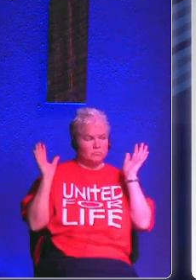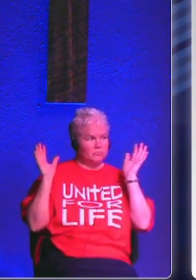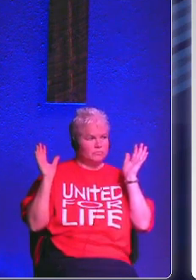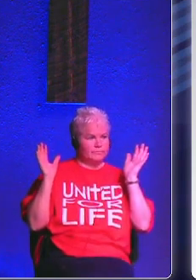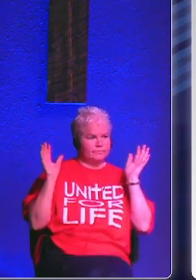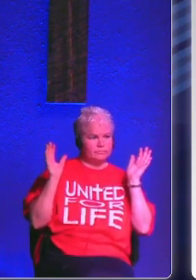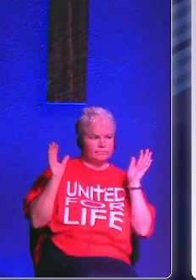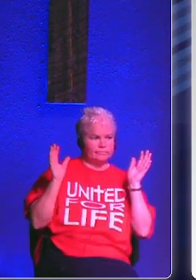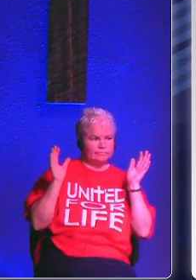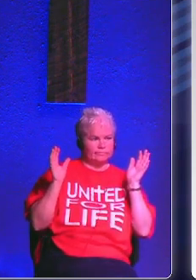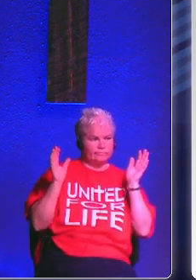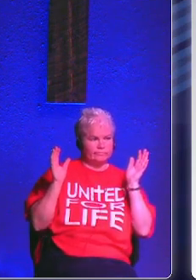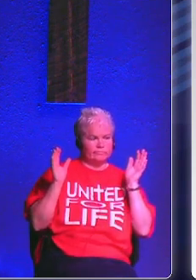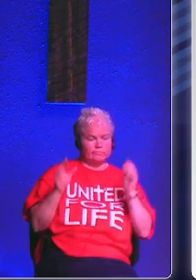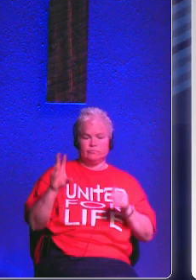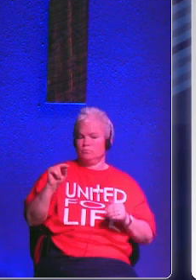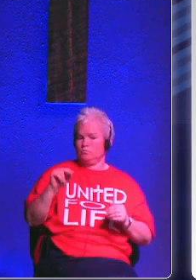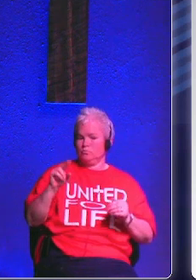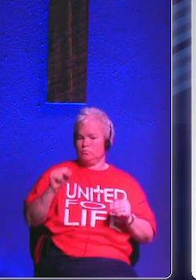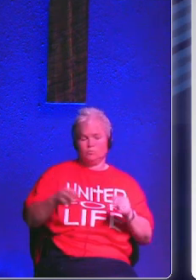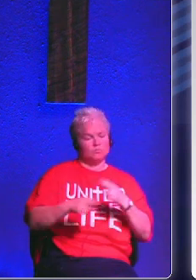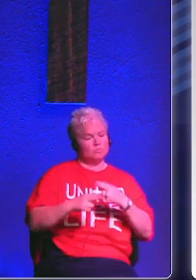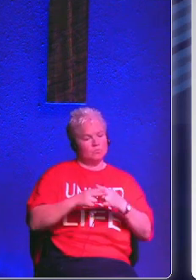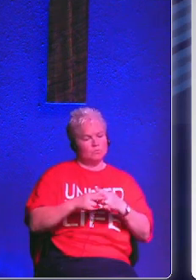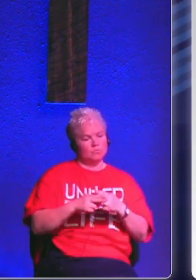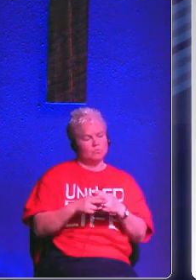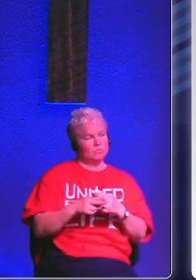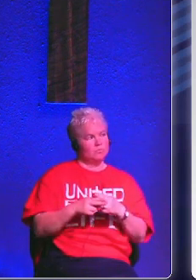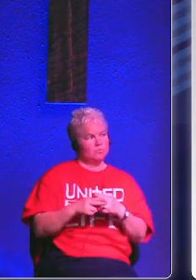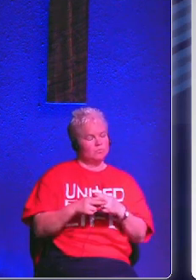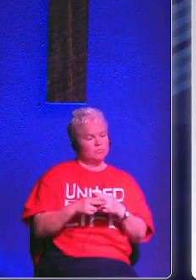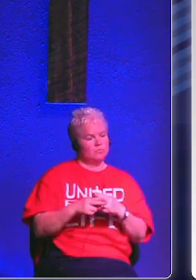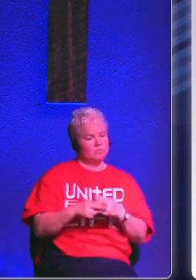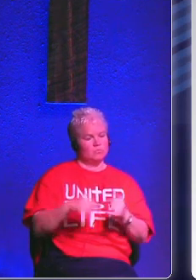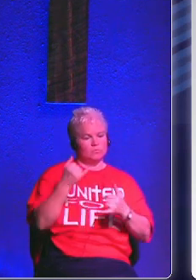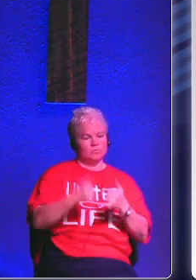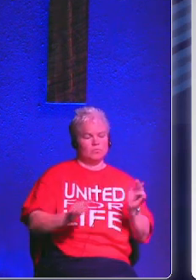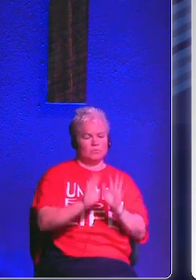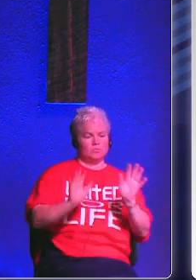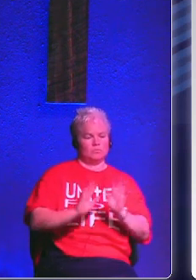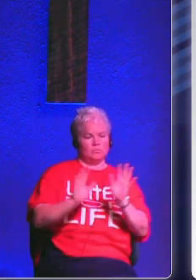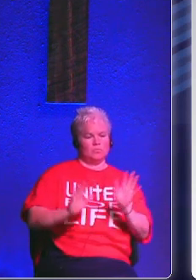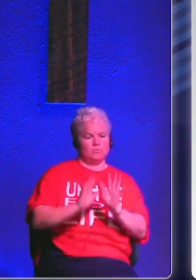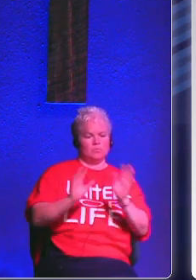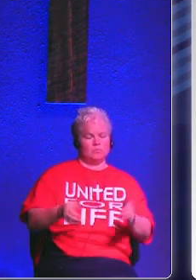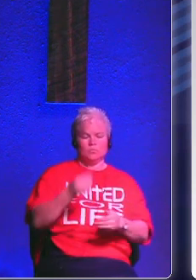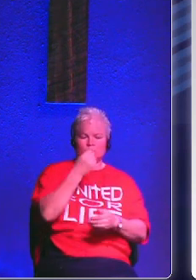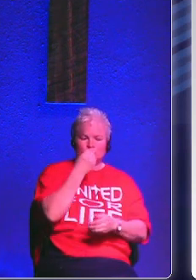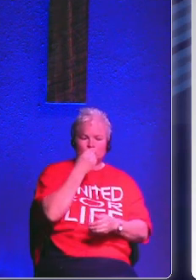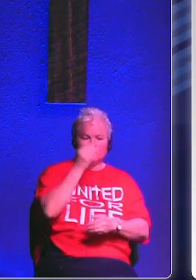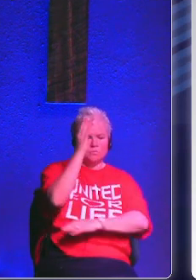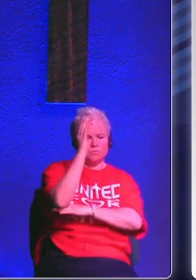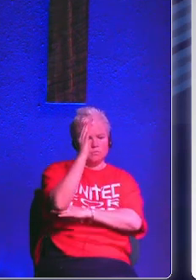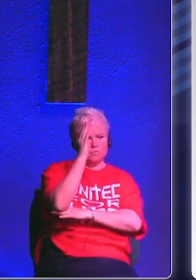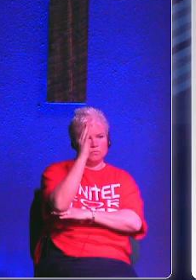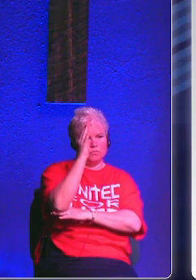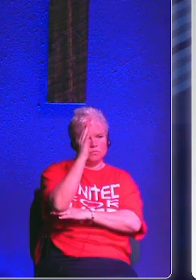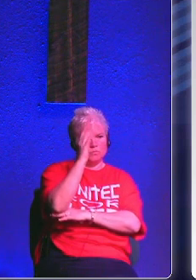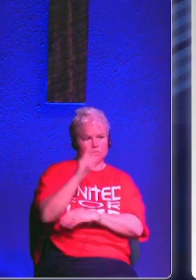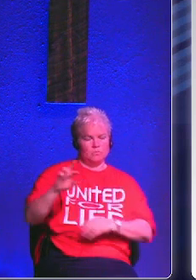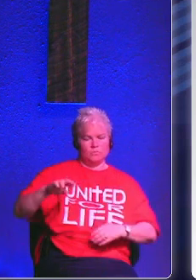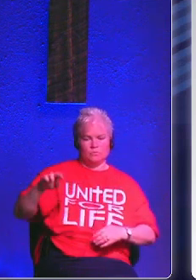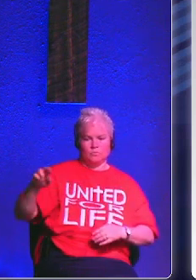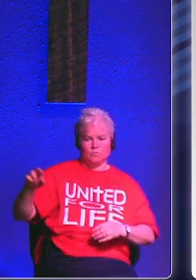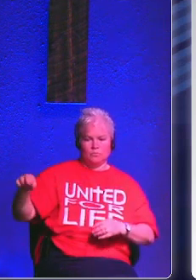to. It can be, anonymous, whatever. And then on the last Sunday's potluck, we're going to be able to read